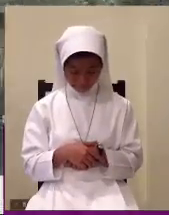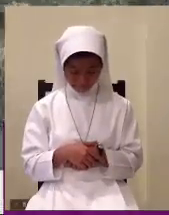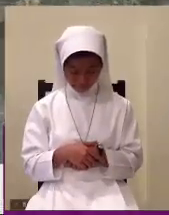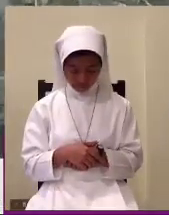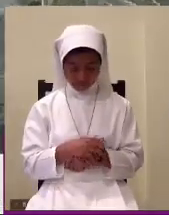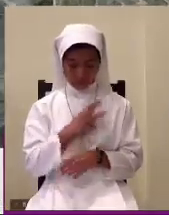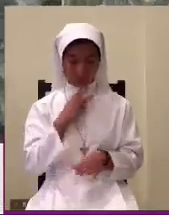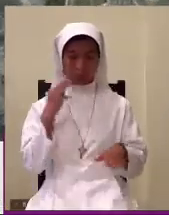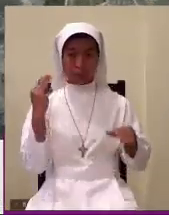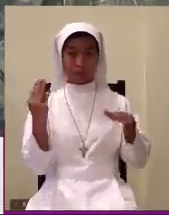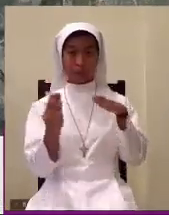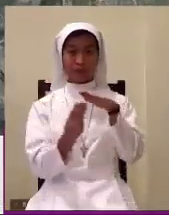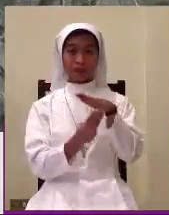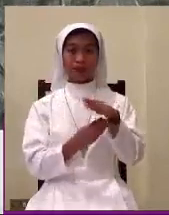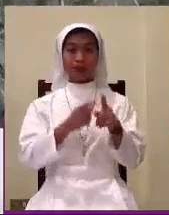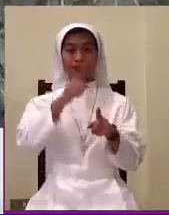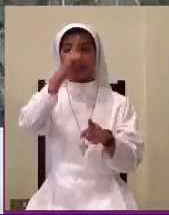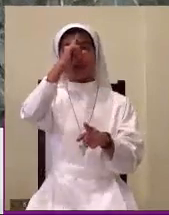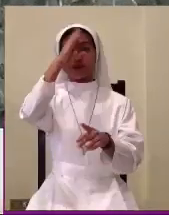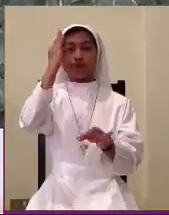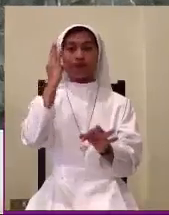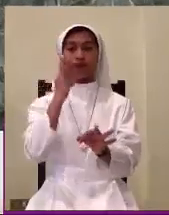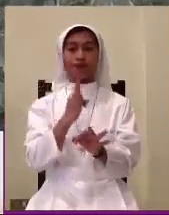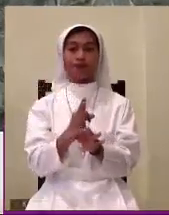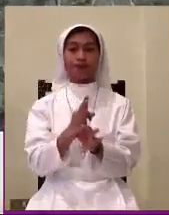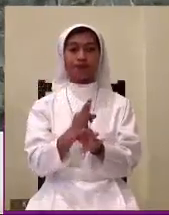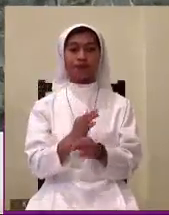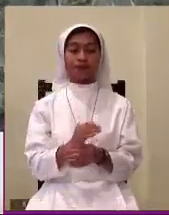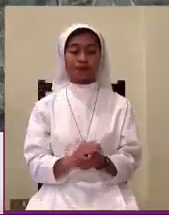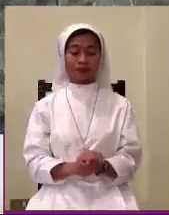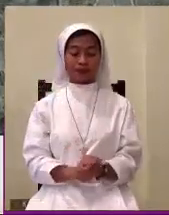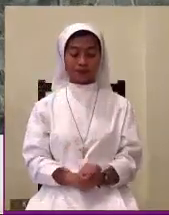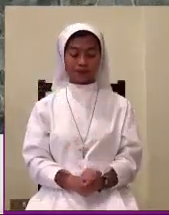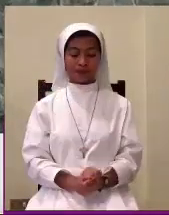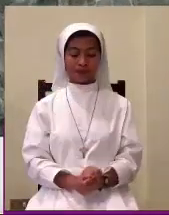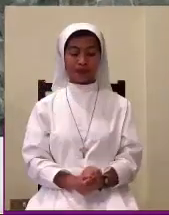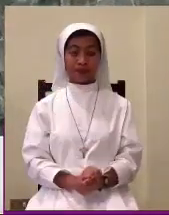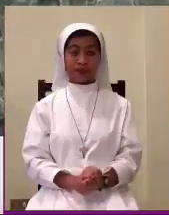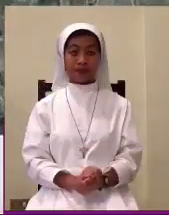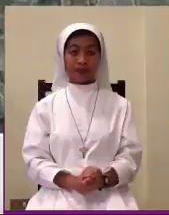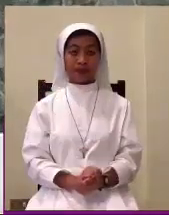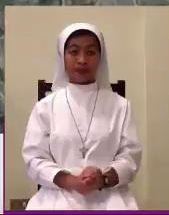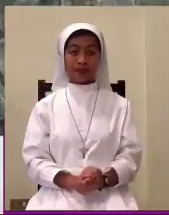The mystery of faith.